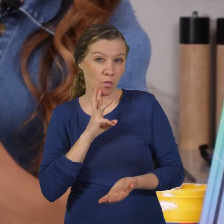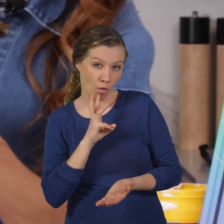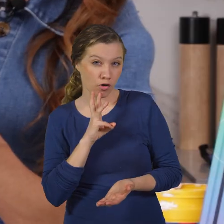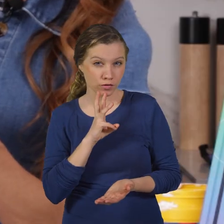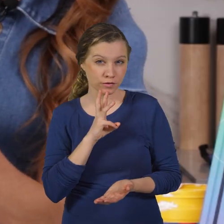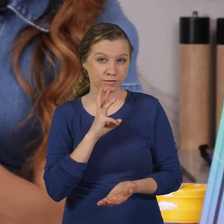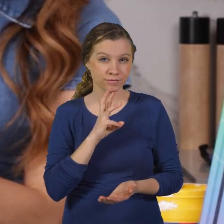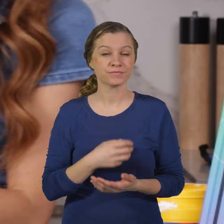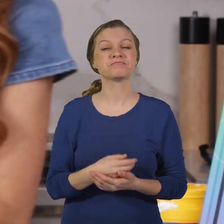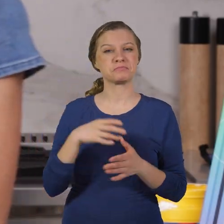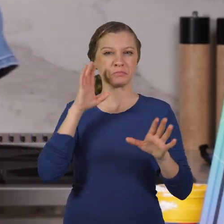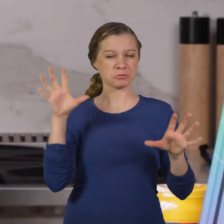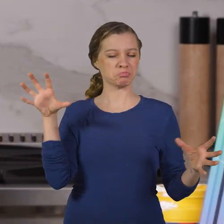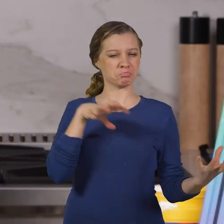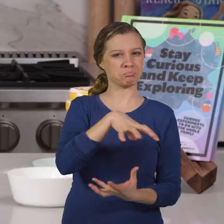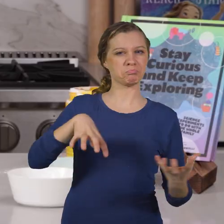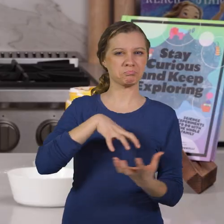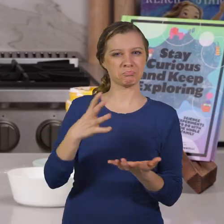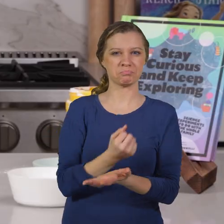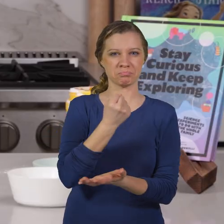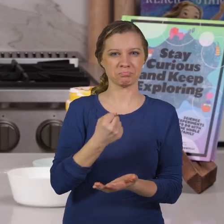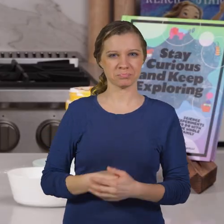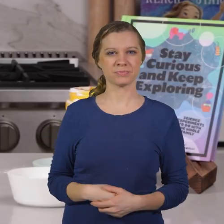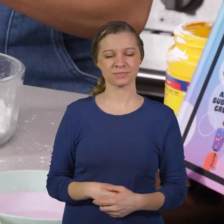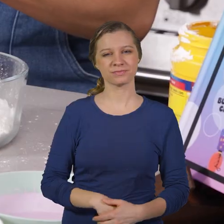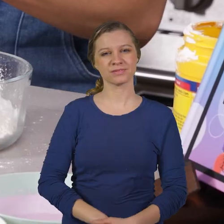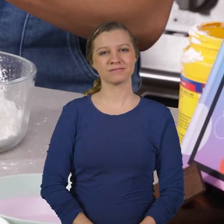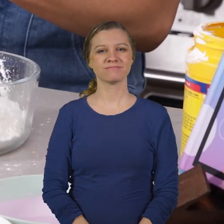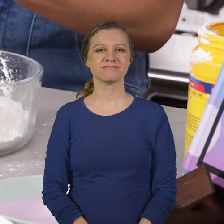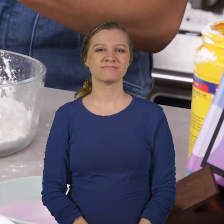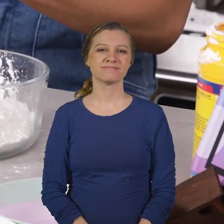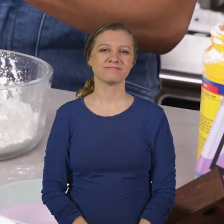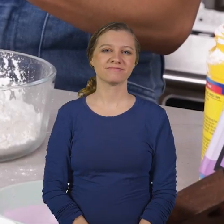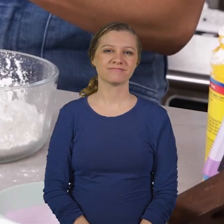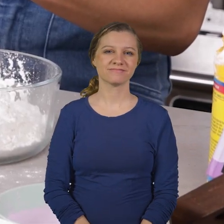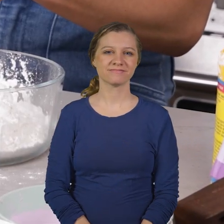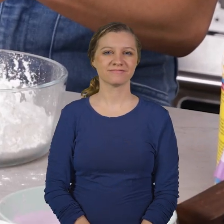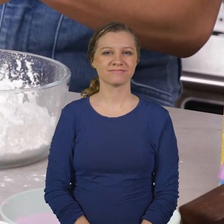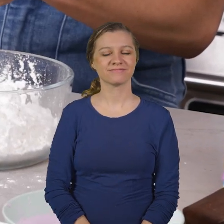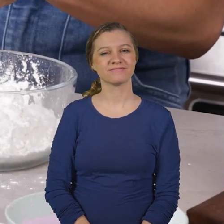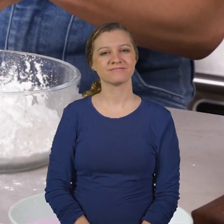about 3/4 cup of water. So I'm just gonna do that here.